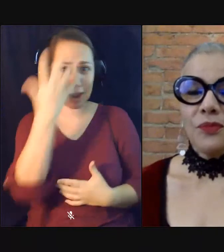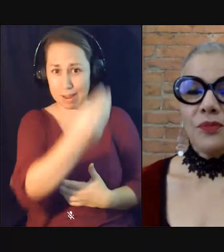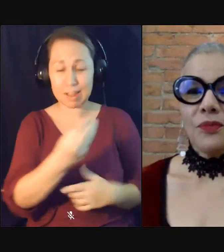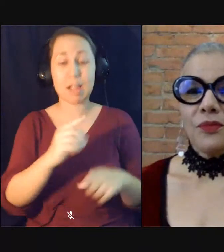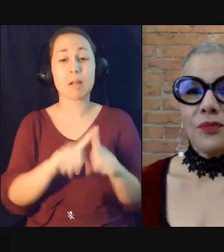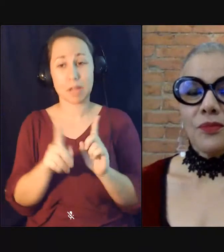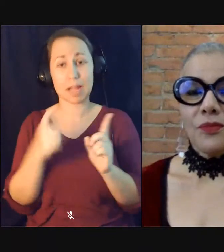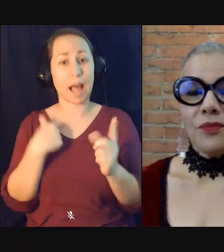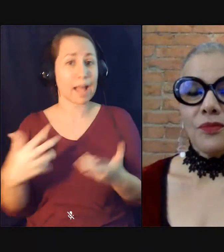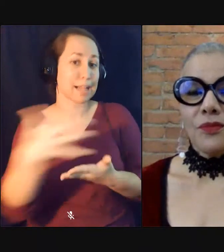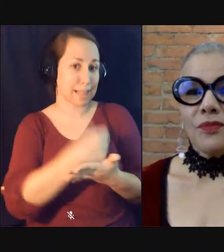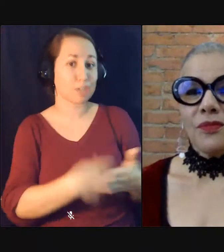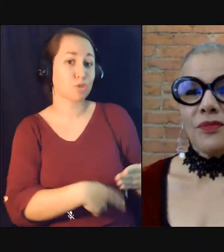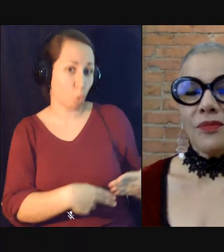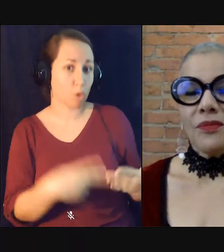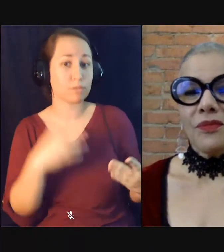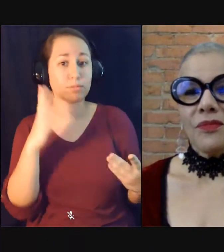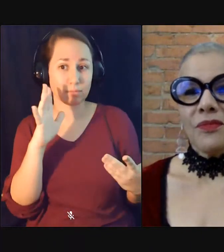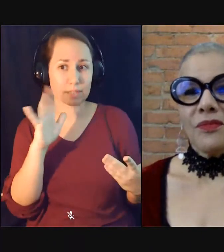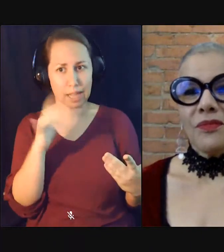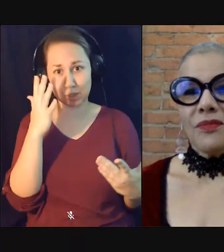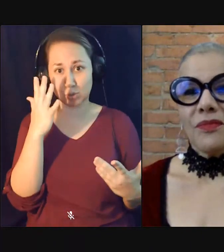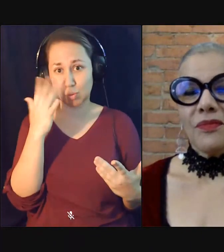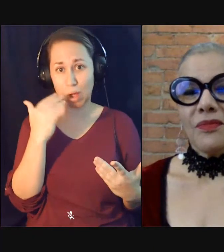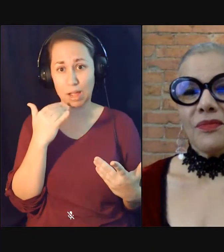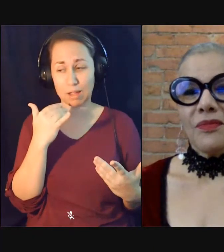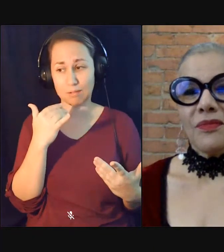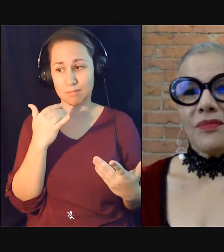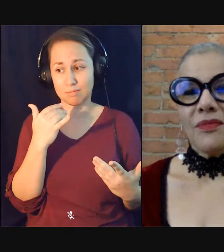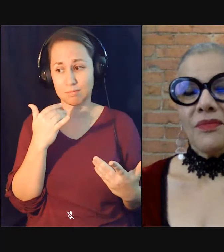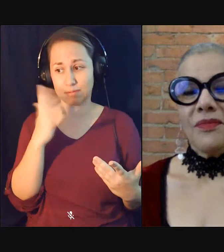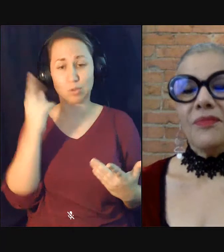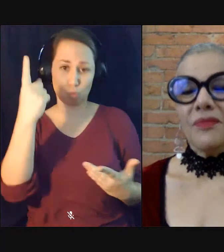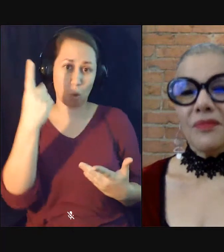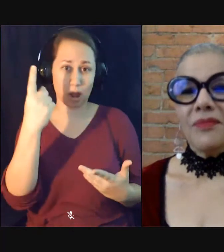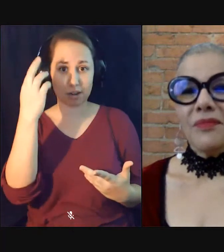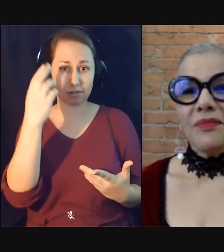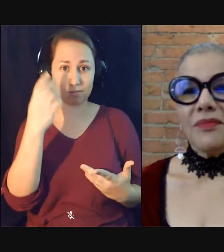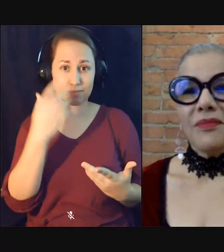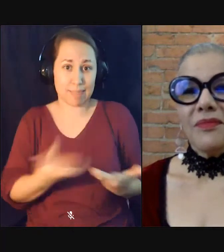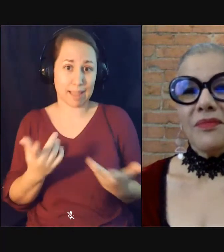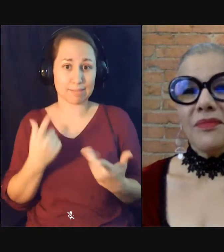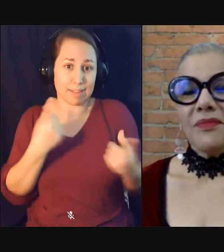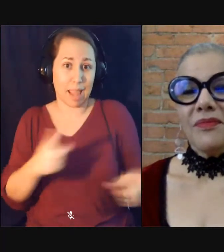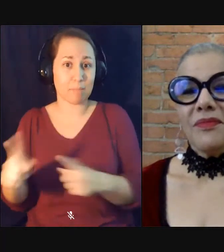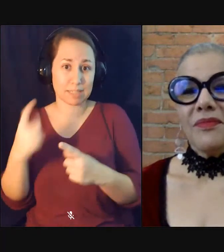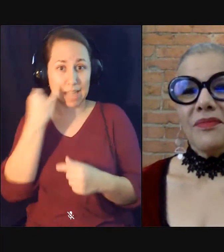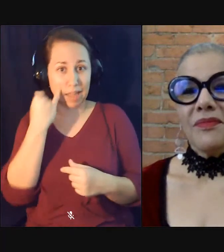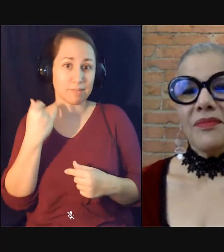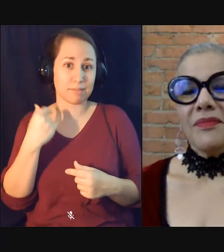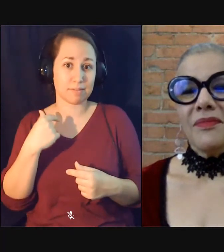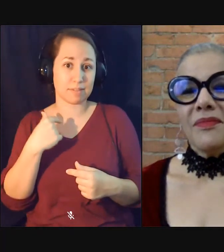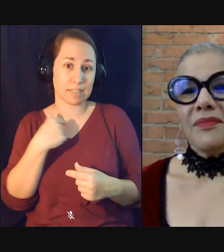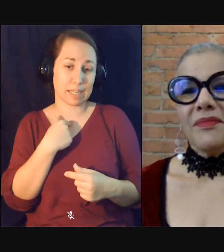wages of doing digital battle with white supremacists here in Ukraine, everywhere